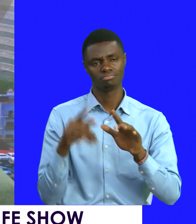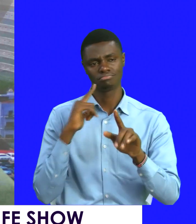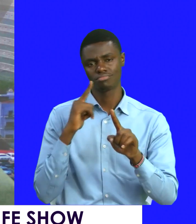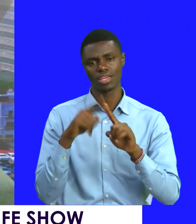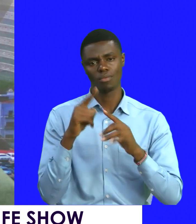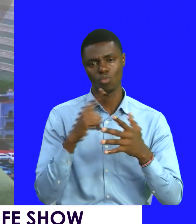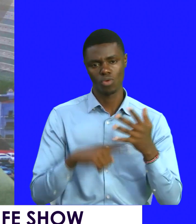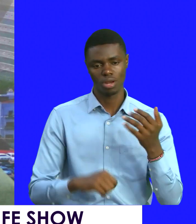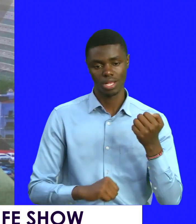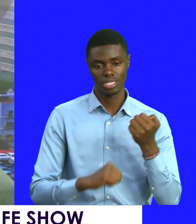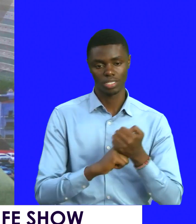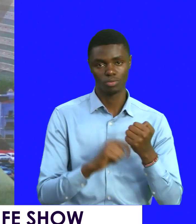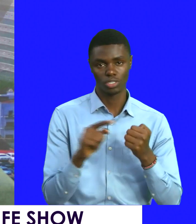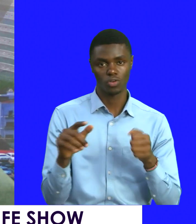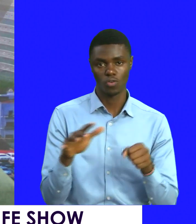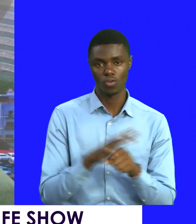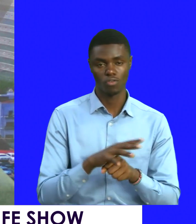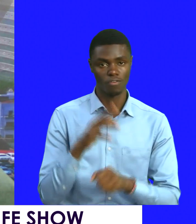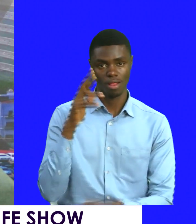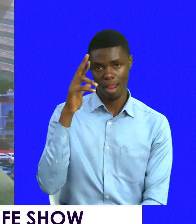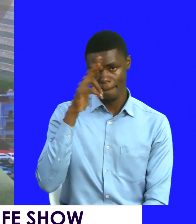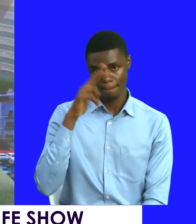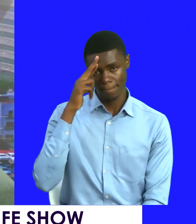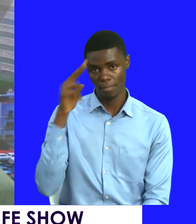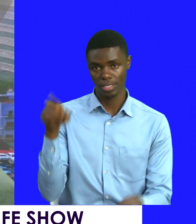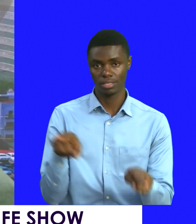to fulfill your purpose as a human being.